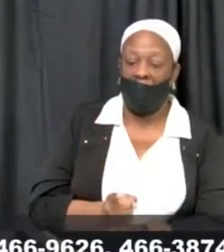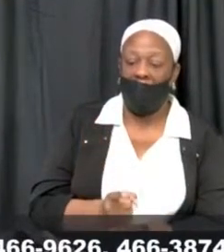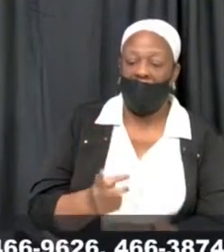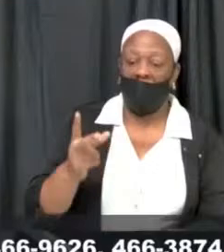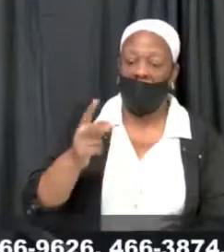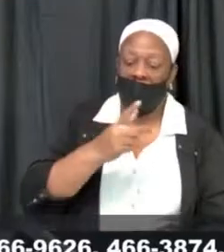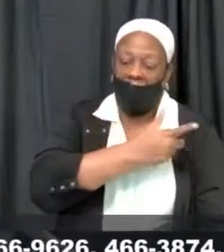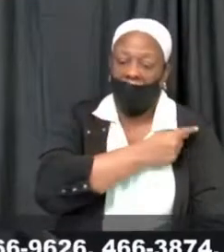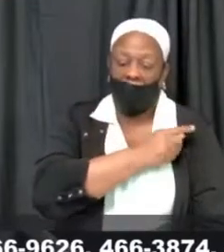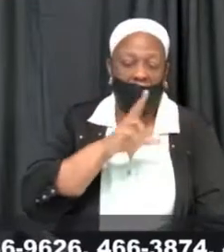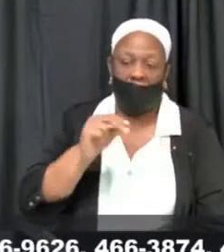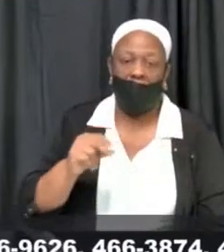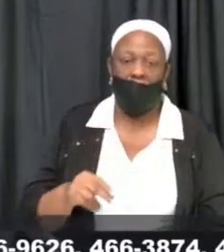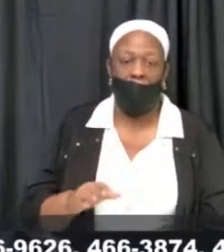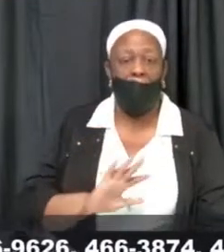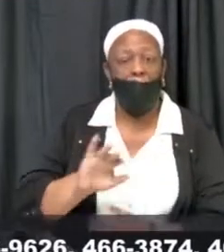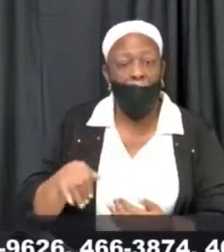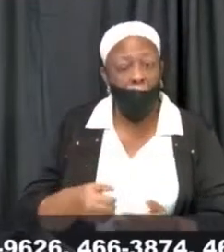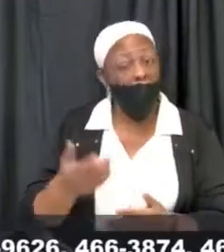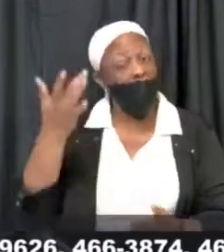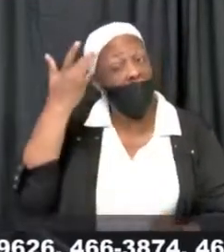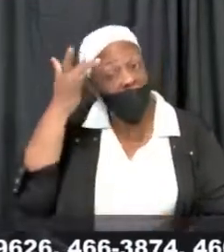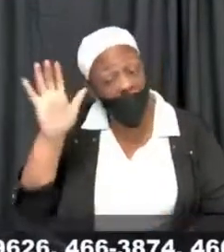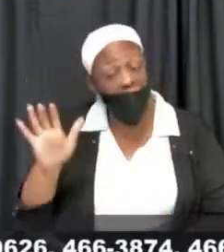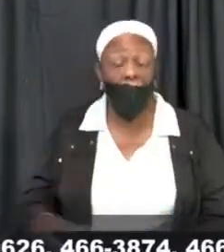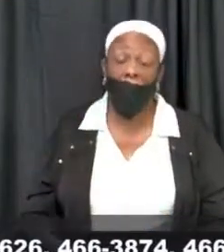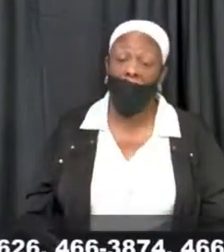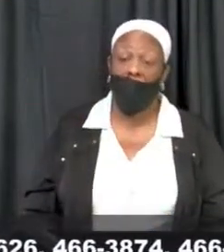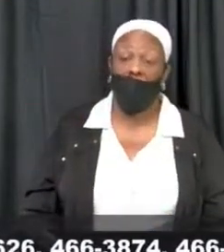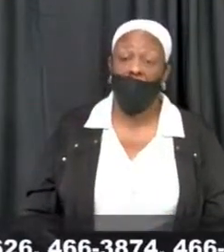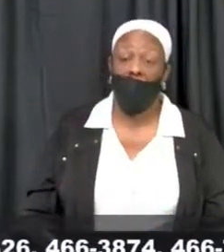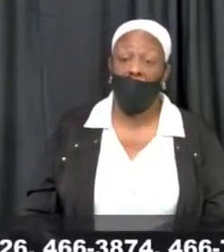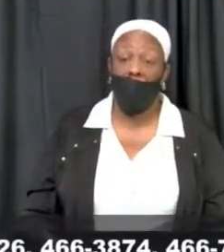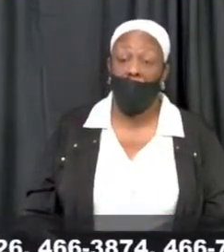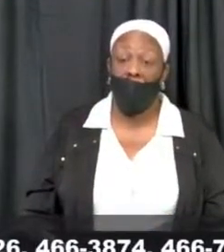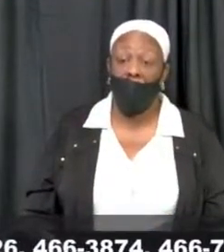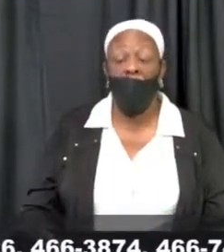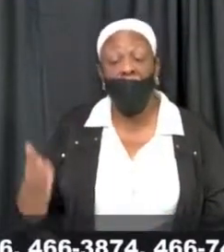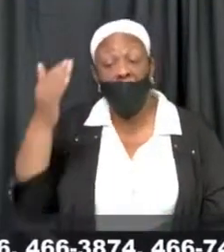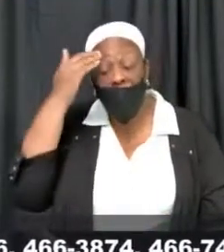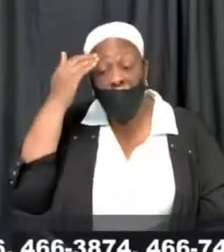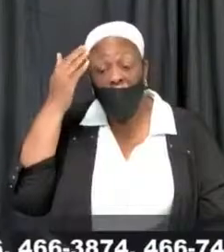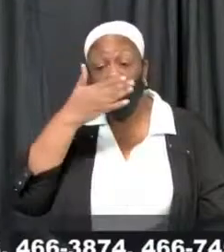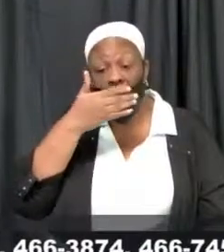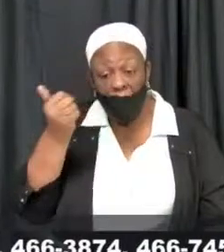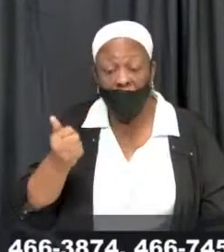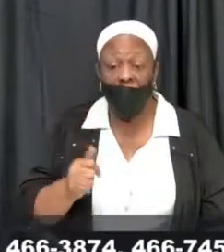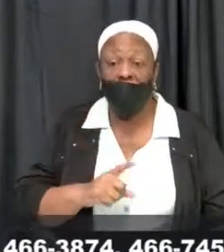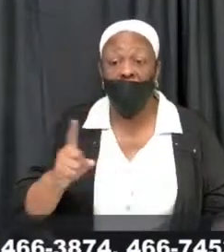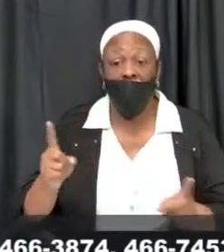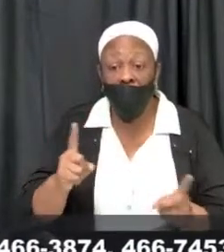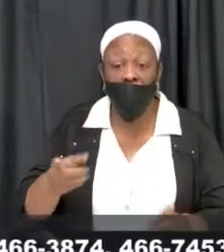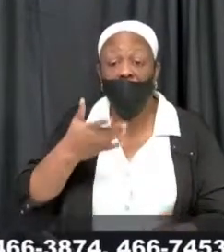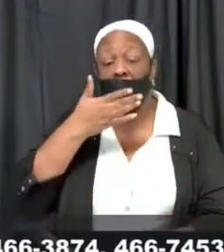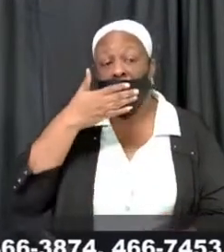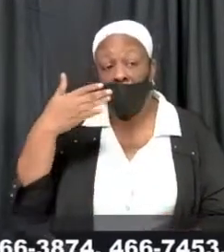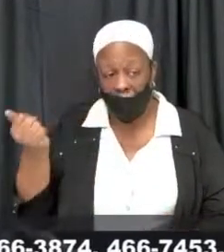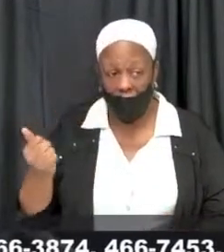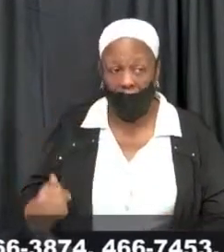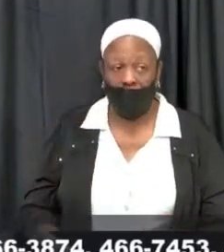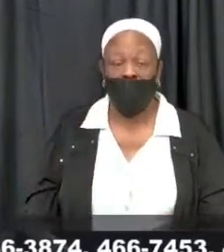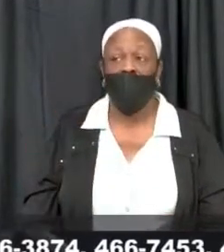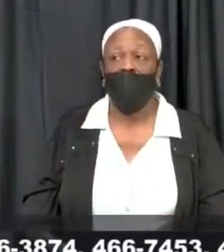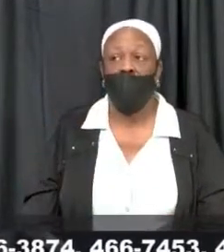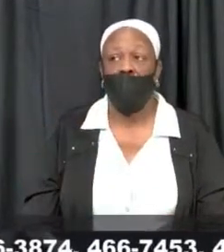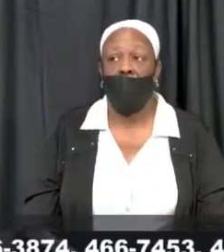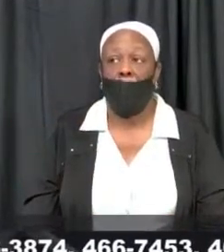We are smarter people than that. We are more educated people than that. So thank you very much, Attorney